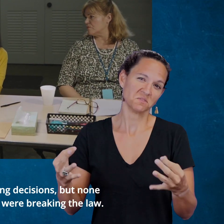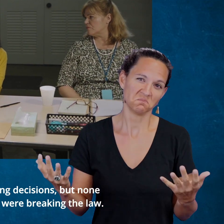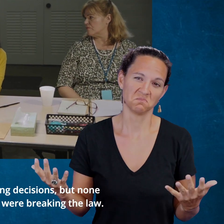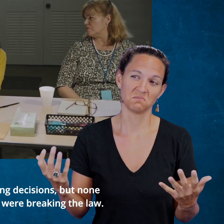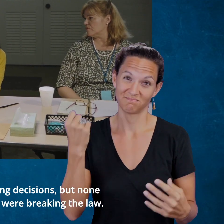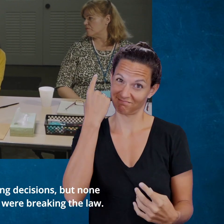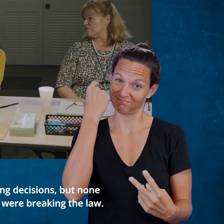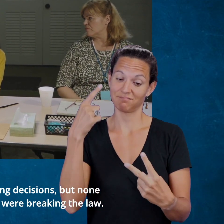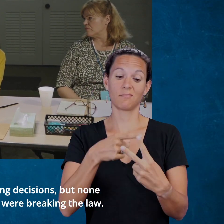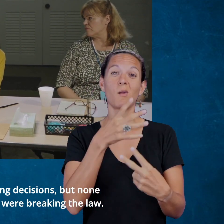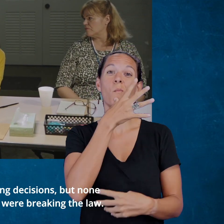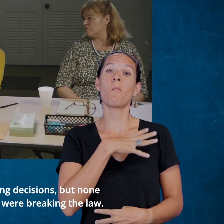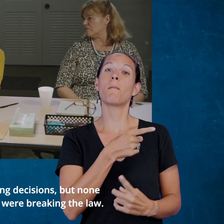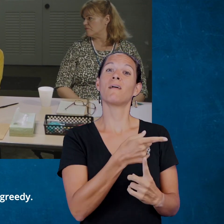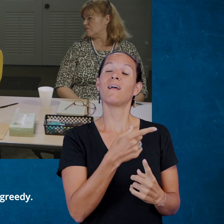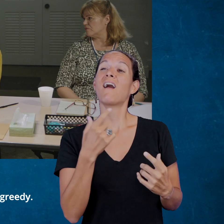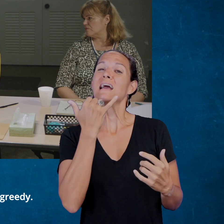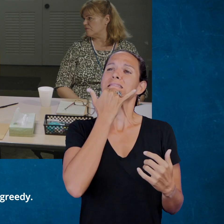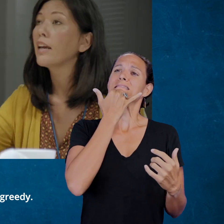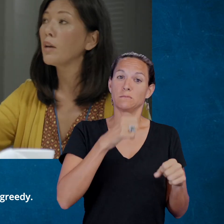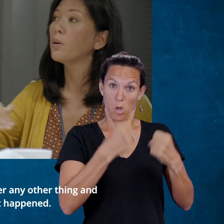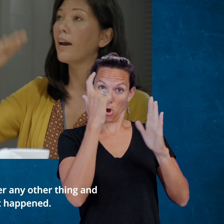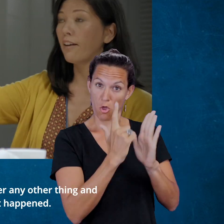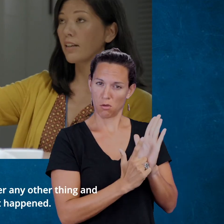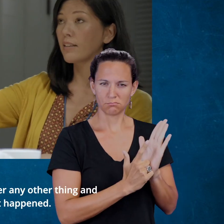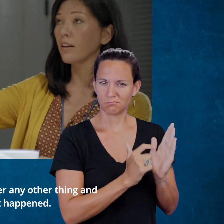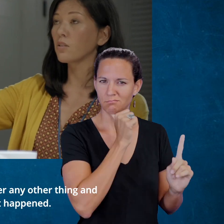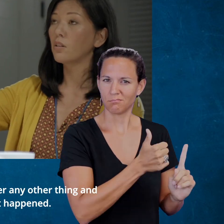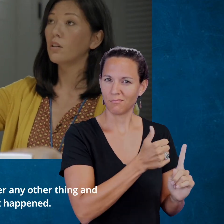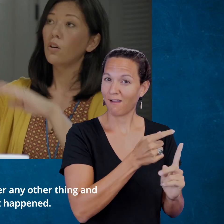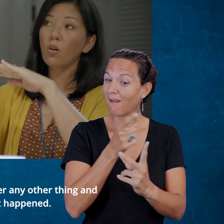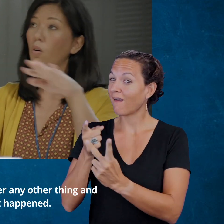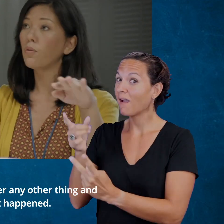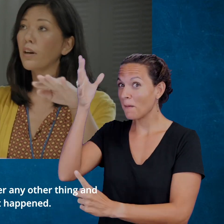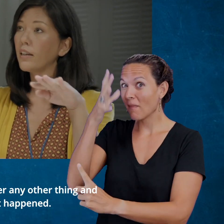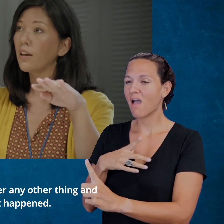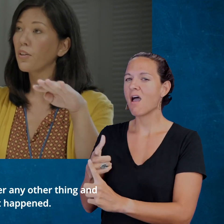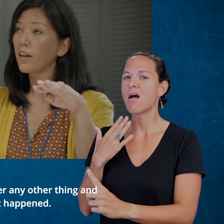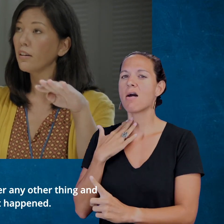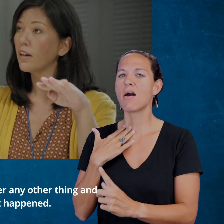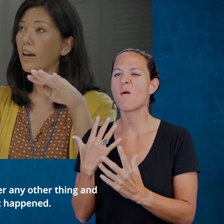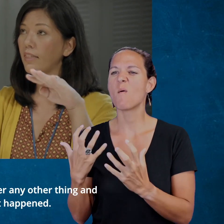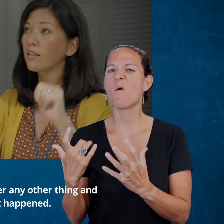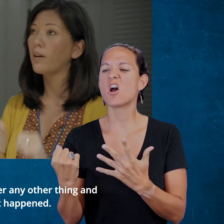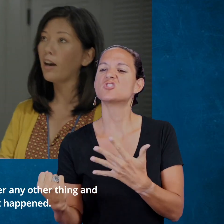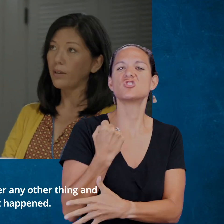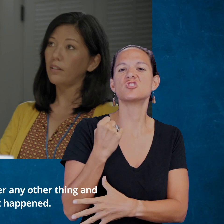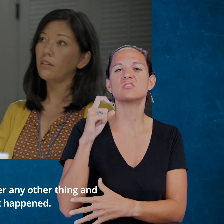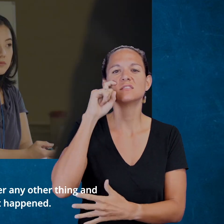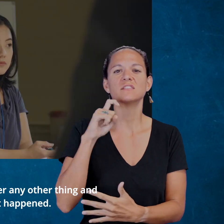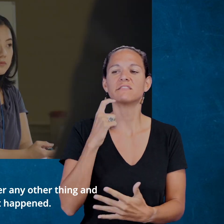decisions were breaking the law. He got greedy. He put having sex over any other thing, and that's